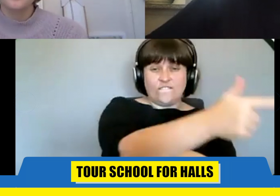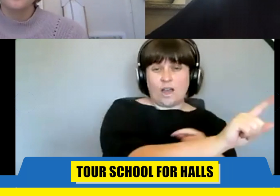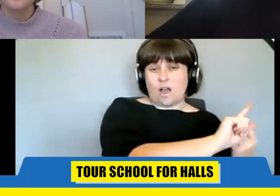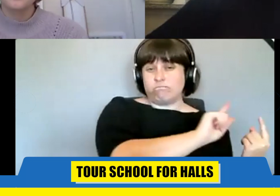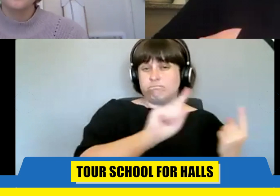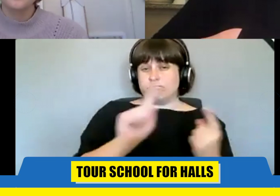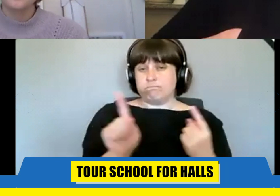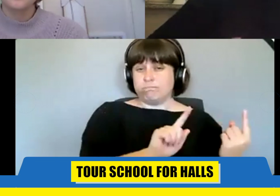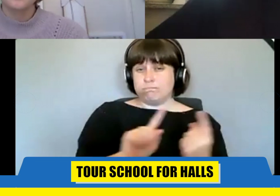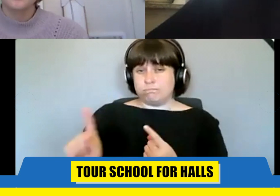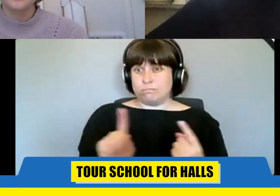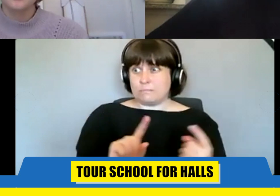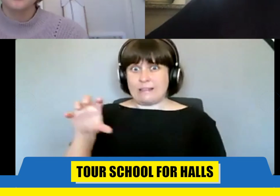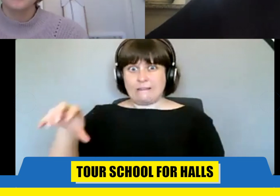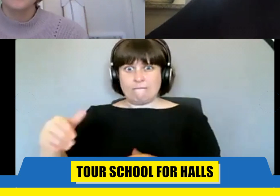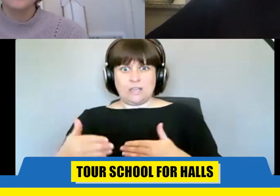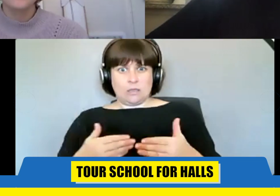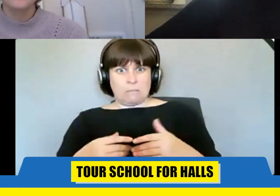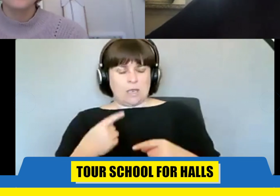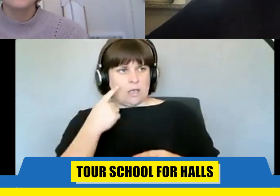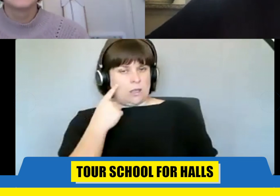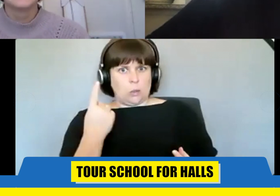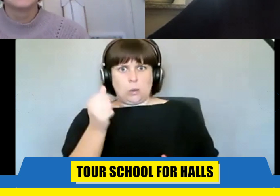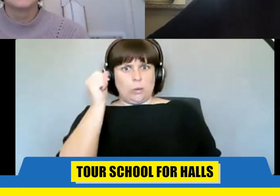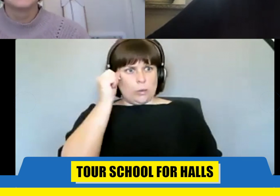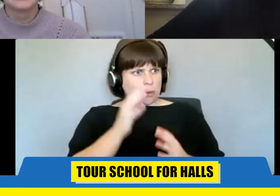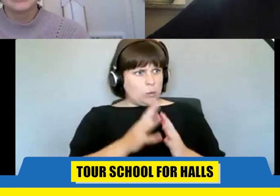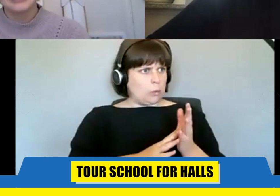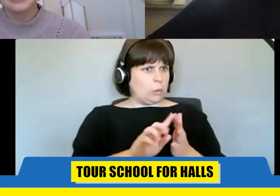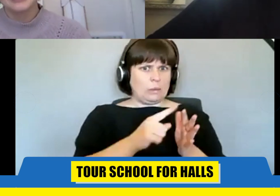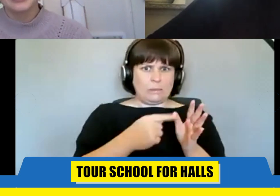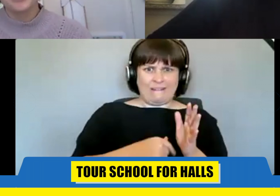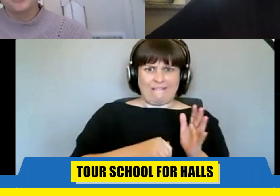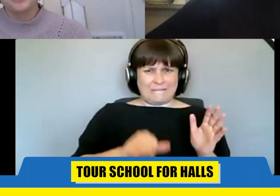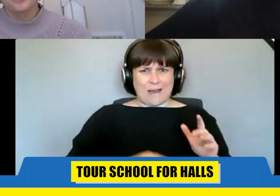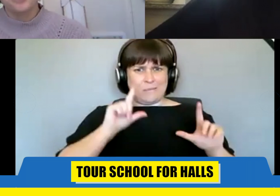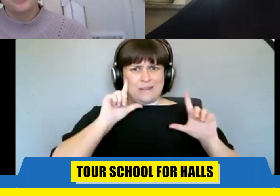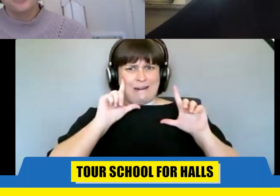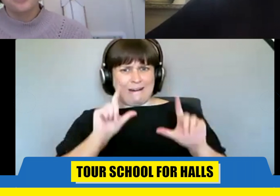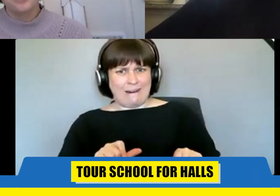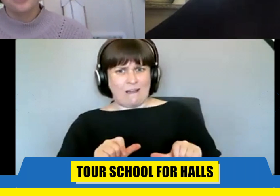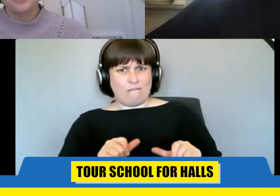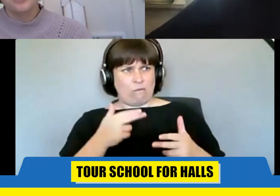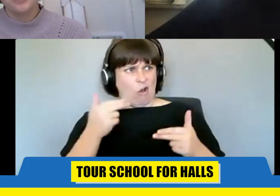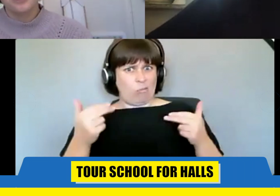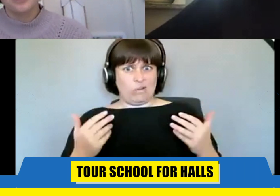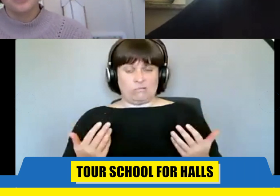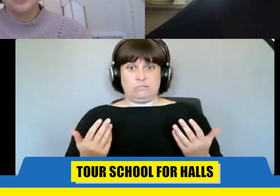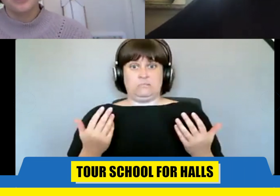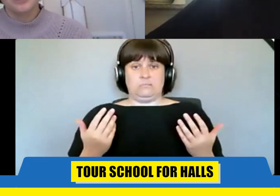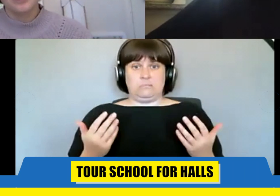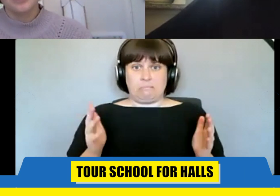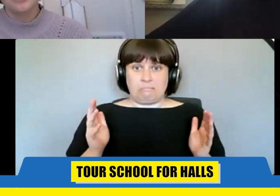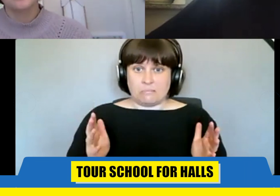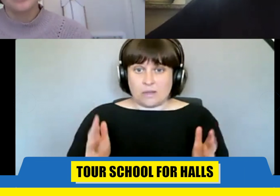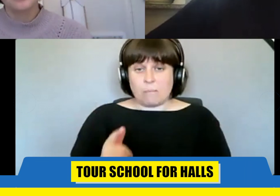said to me, you know, who knew wheat farmers would love opera? They had no idea. So sometimes it can be